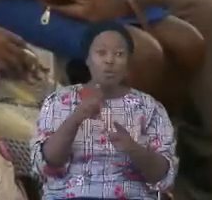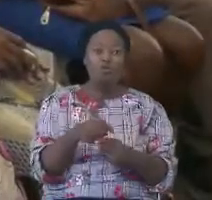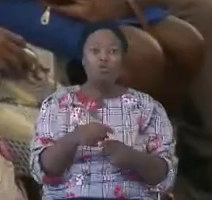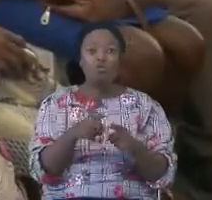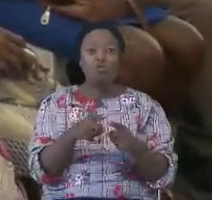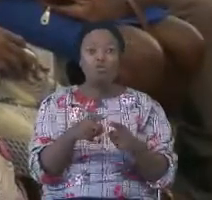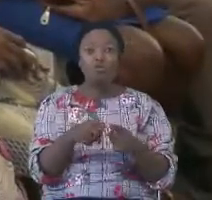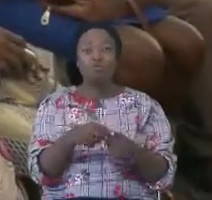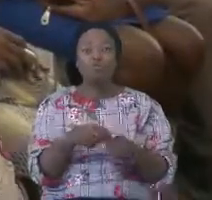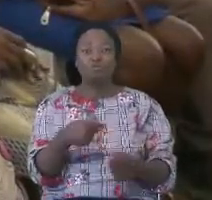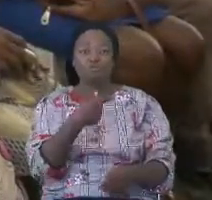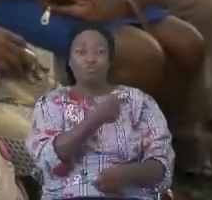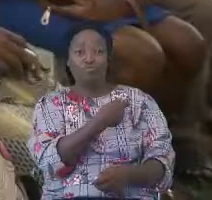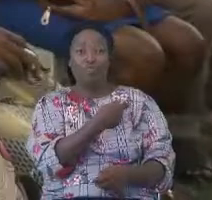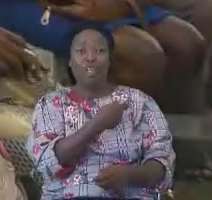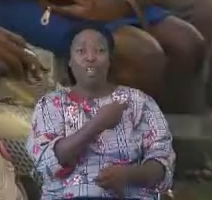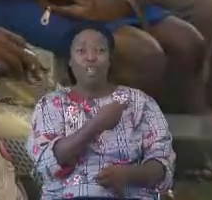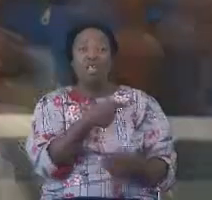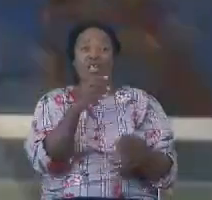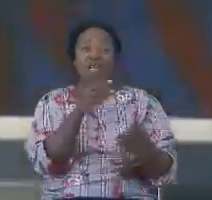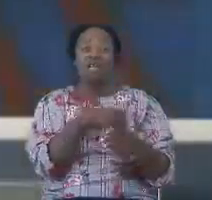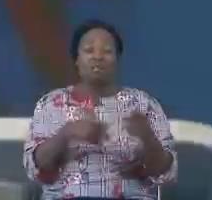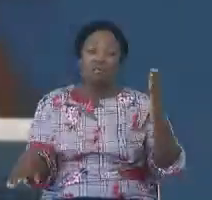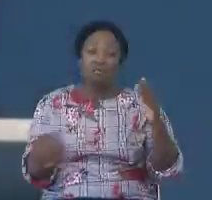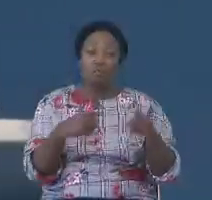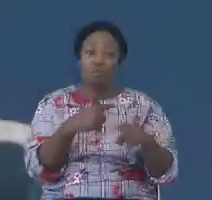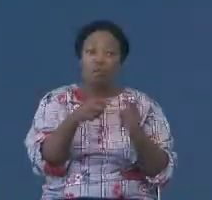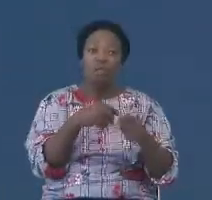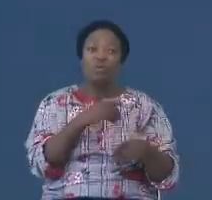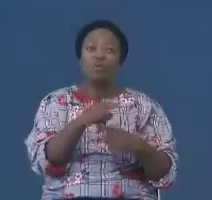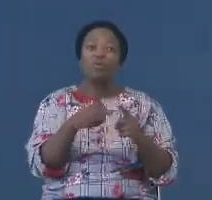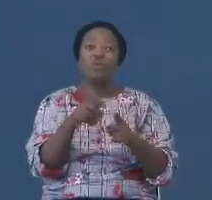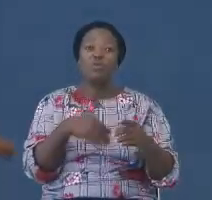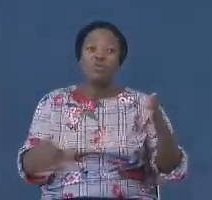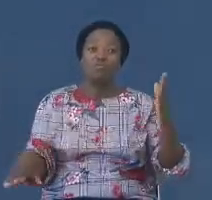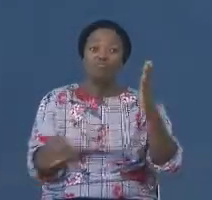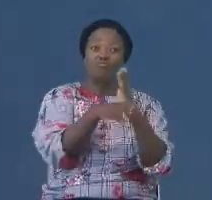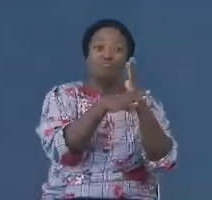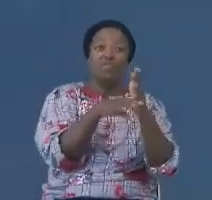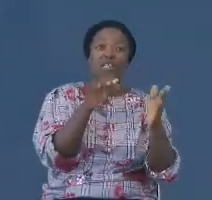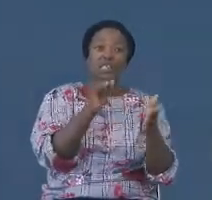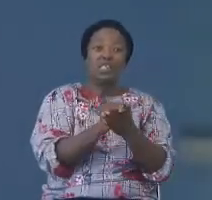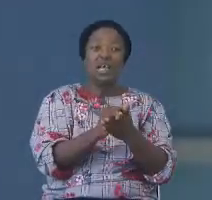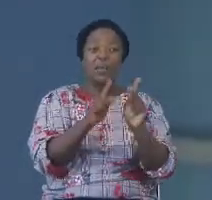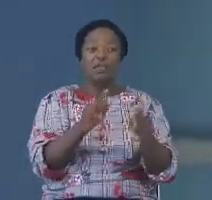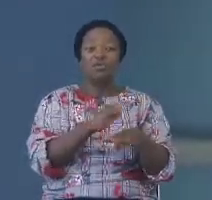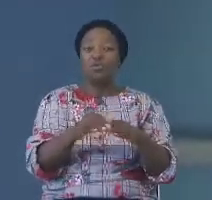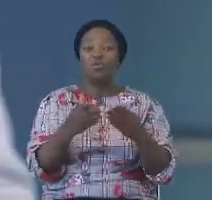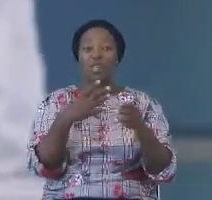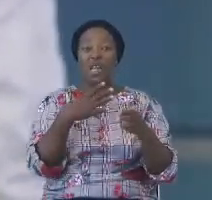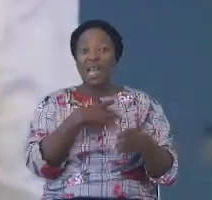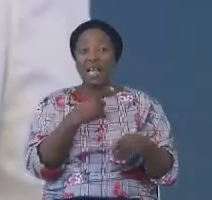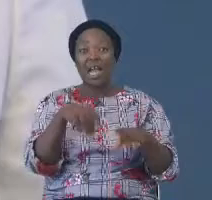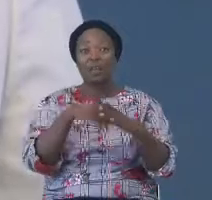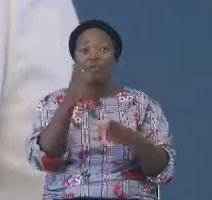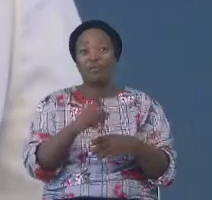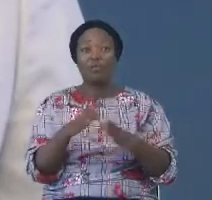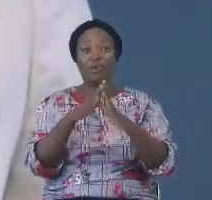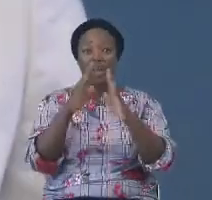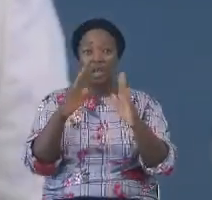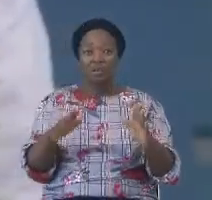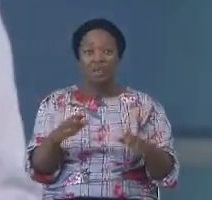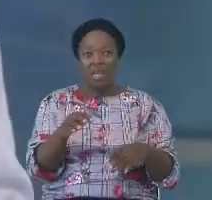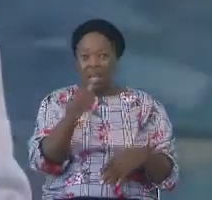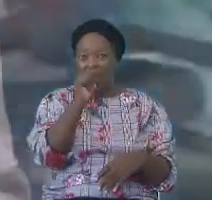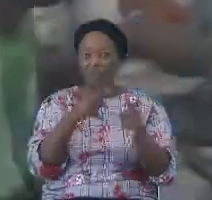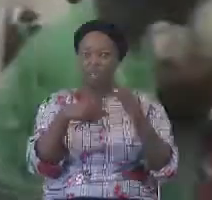please remember when you inject that unwanted tenant out of